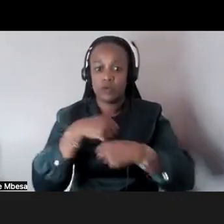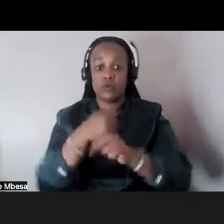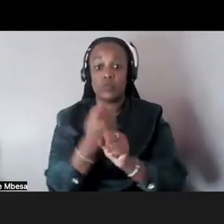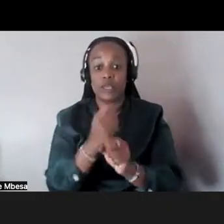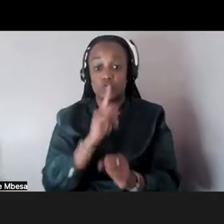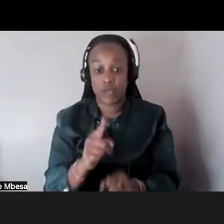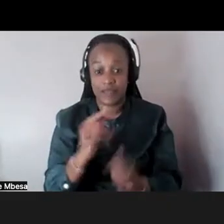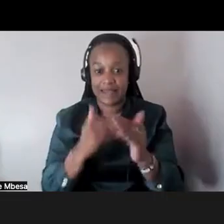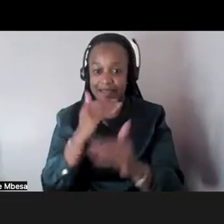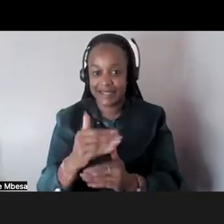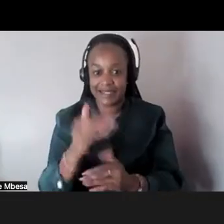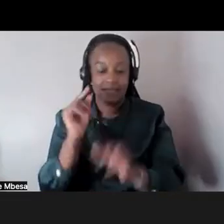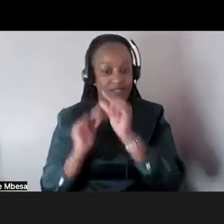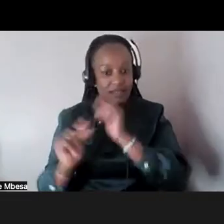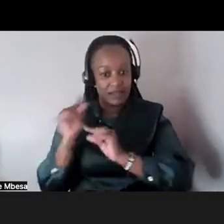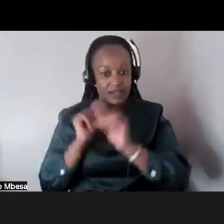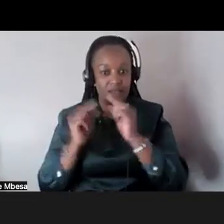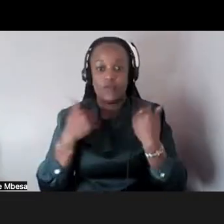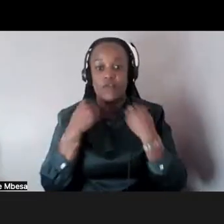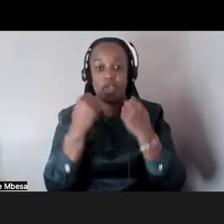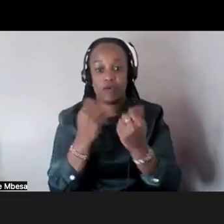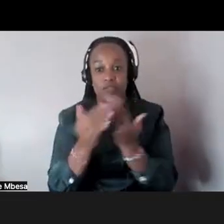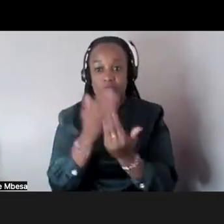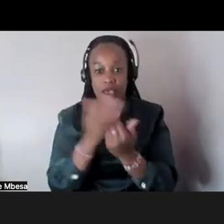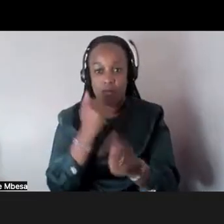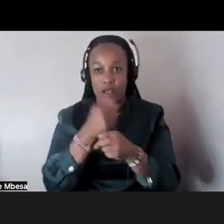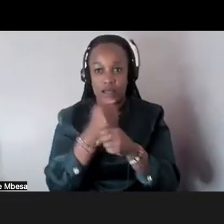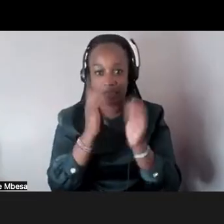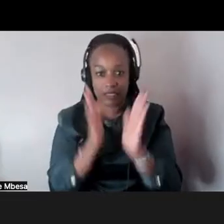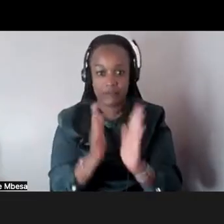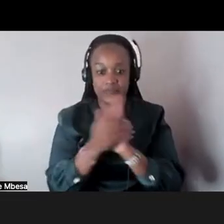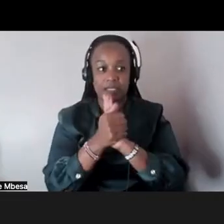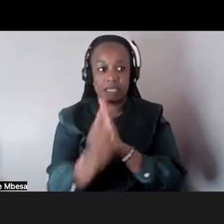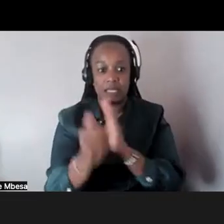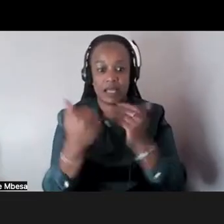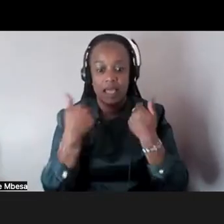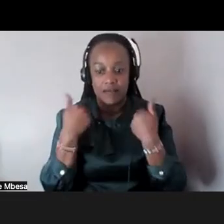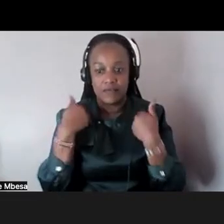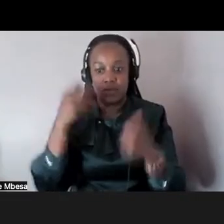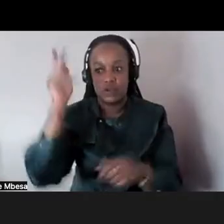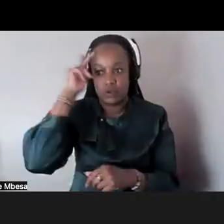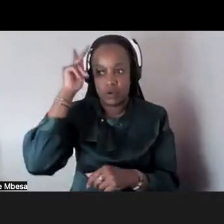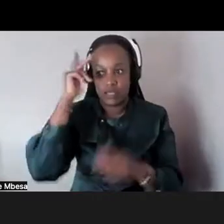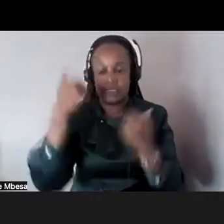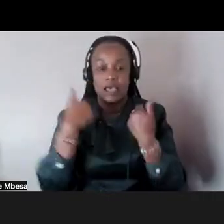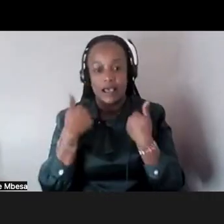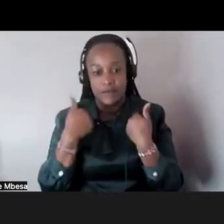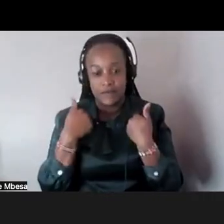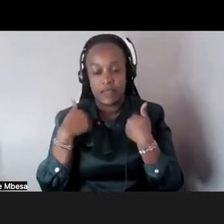generation of healthcare workers are skillful, knowledgeable, and empowered to